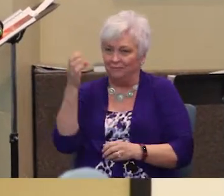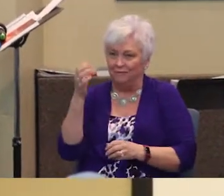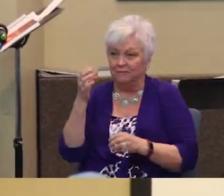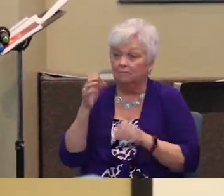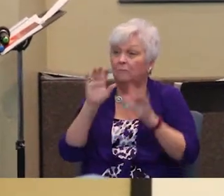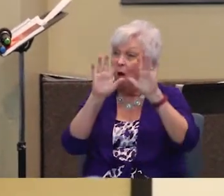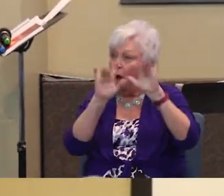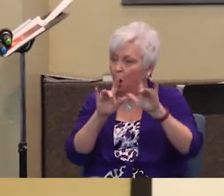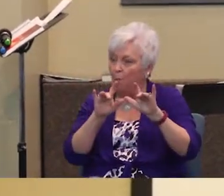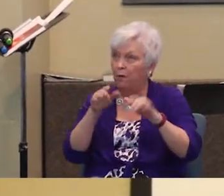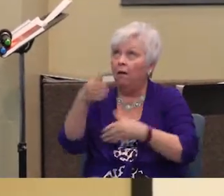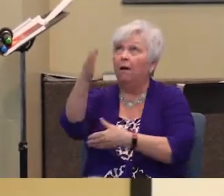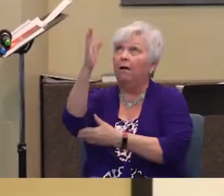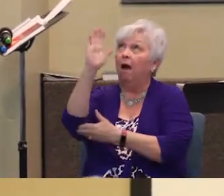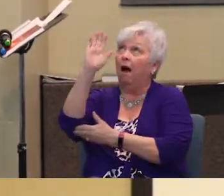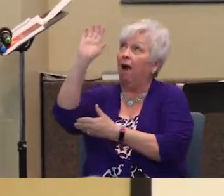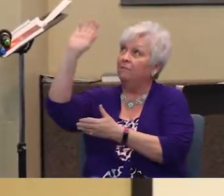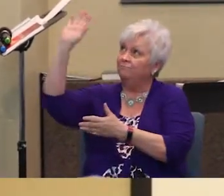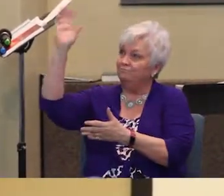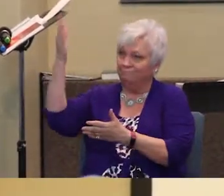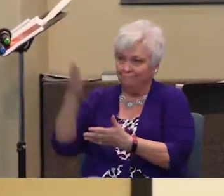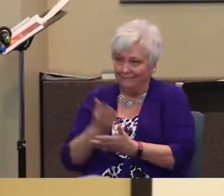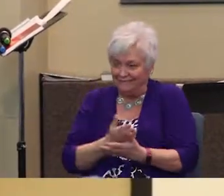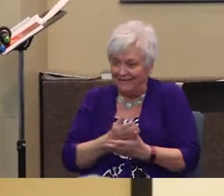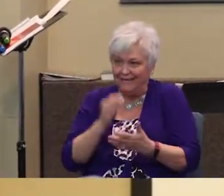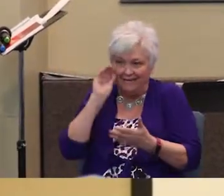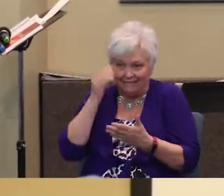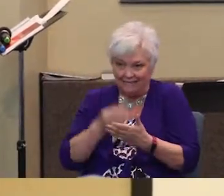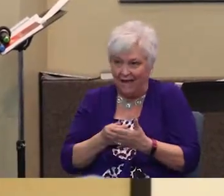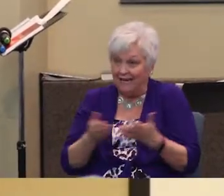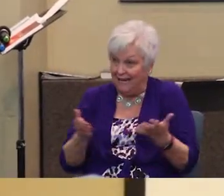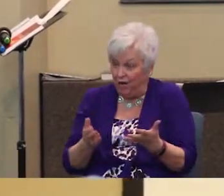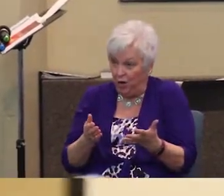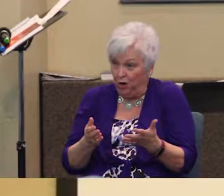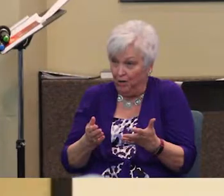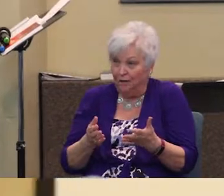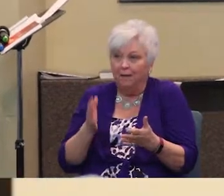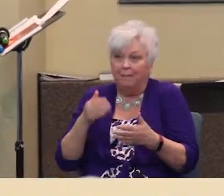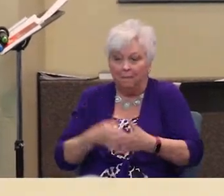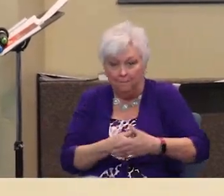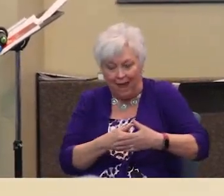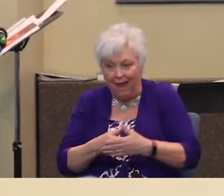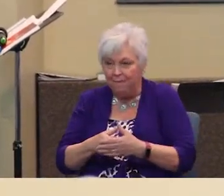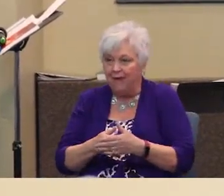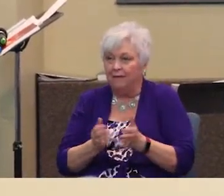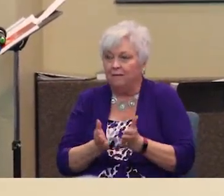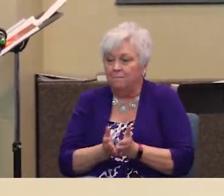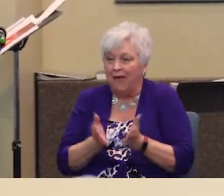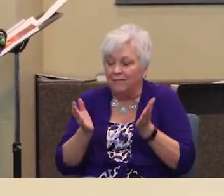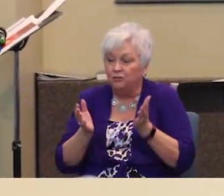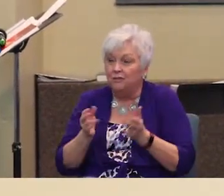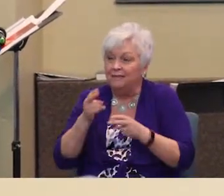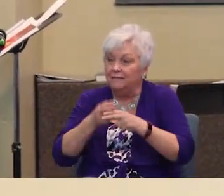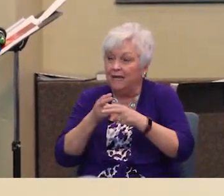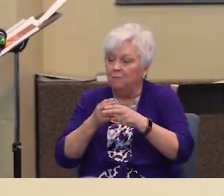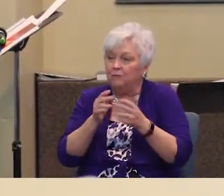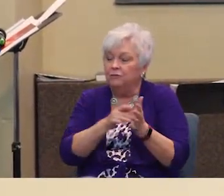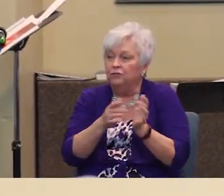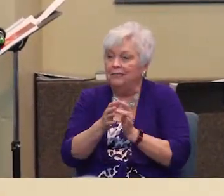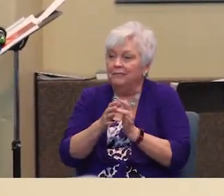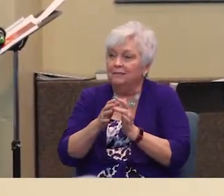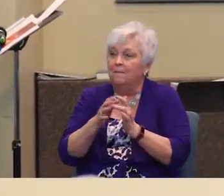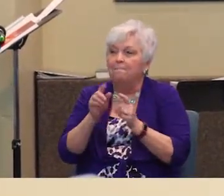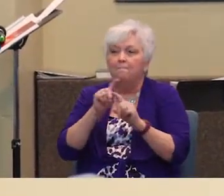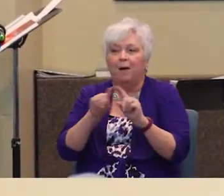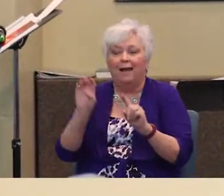sending hope in the form of a baby, in a manger, in Bethlehem. His name was Jesus. Easter is